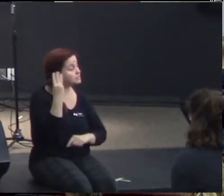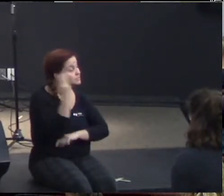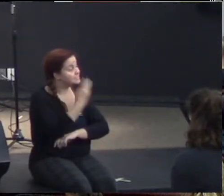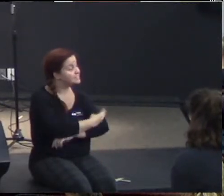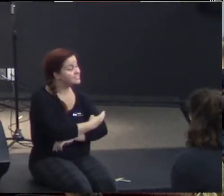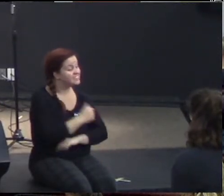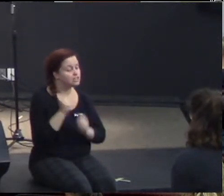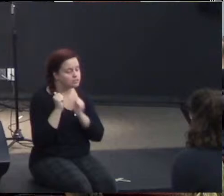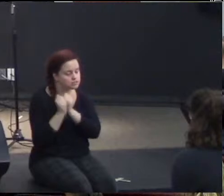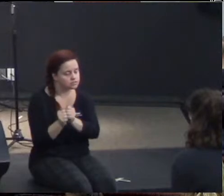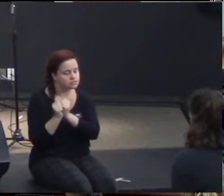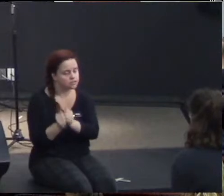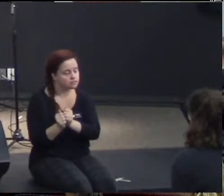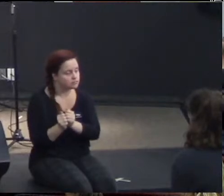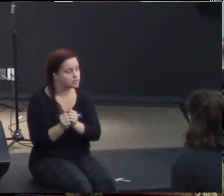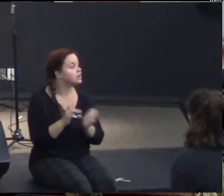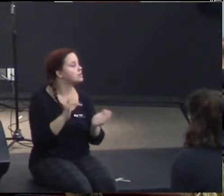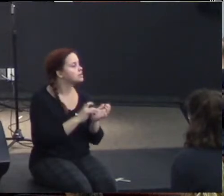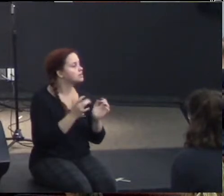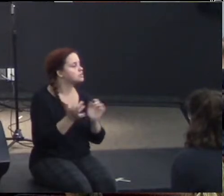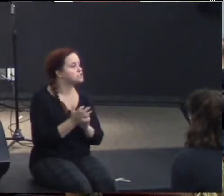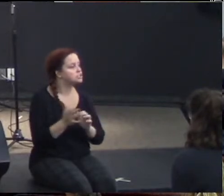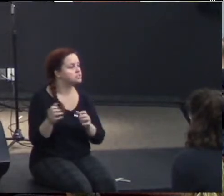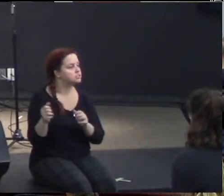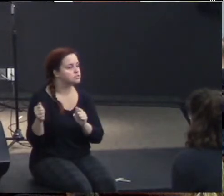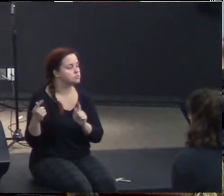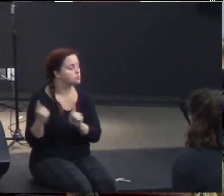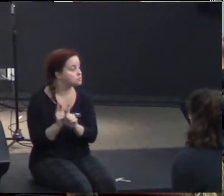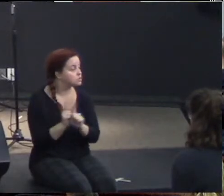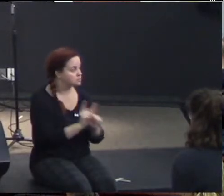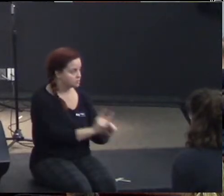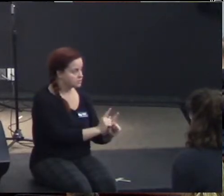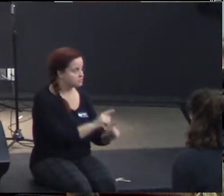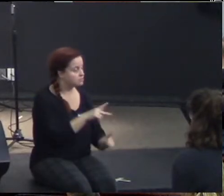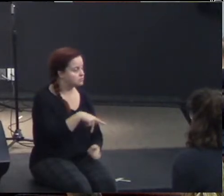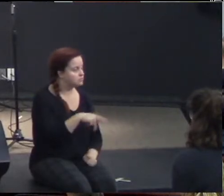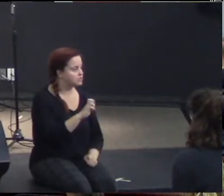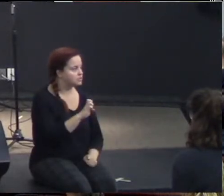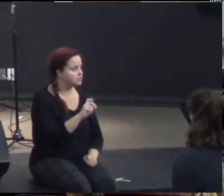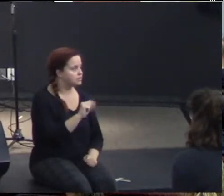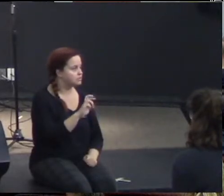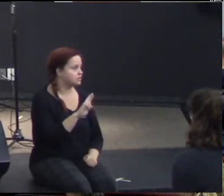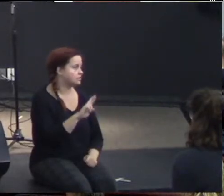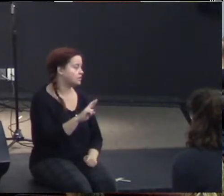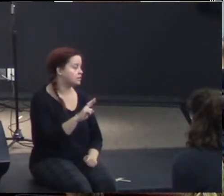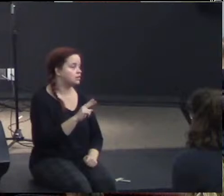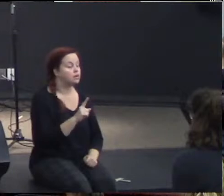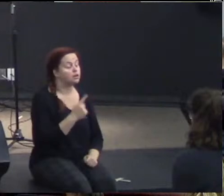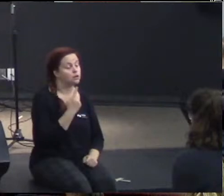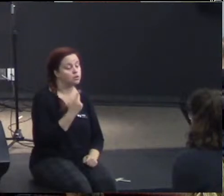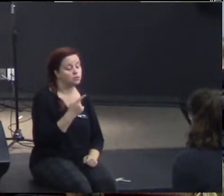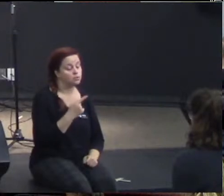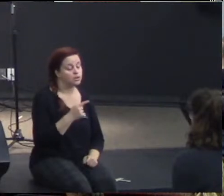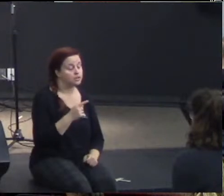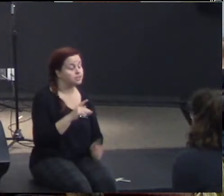then Jesus took with him Peter, the one that he called a stumbling block.